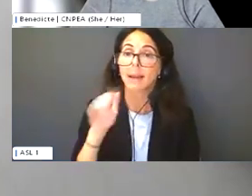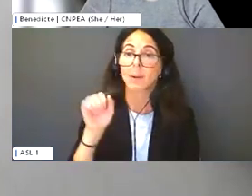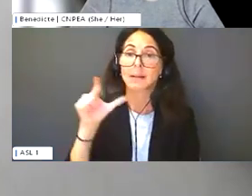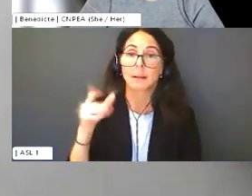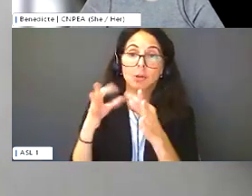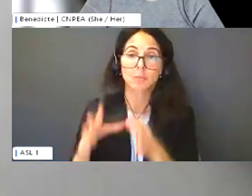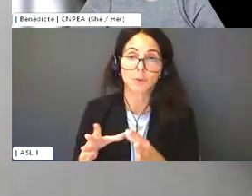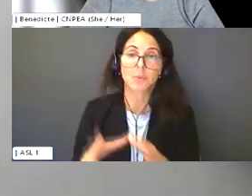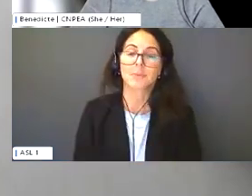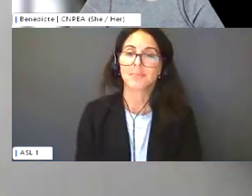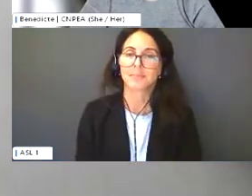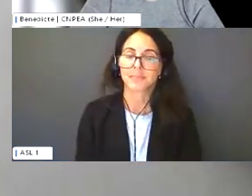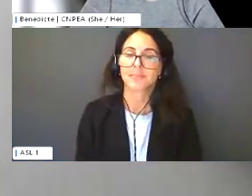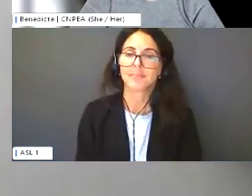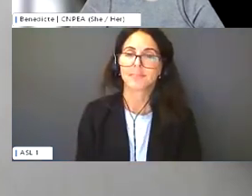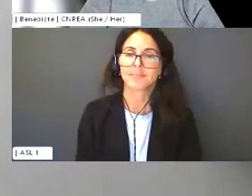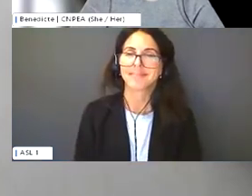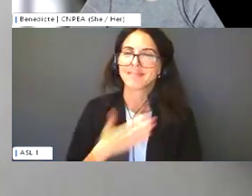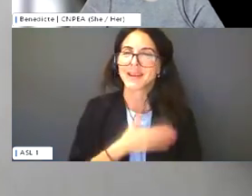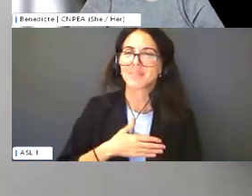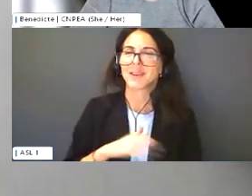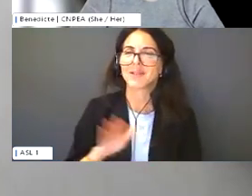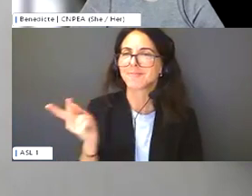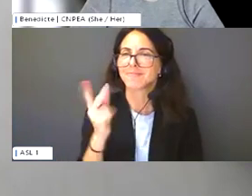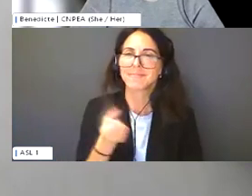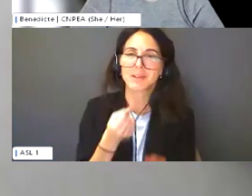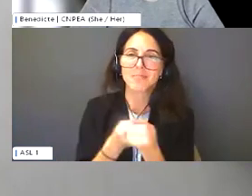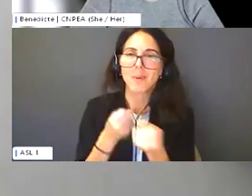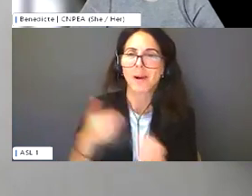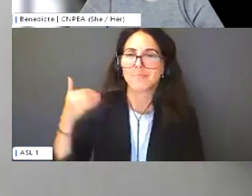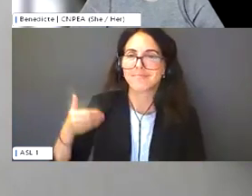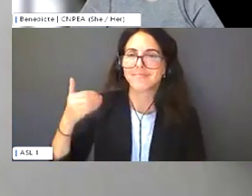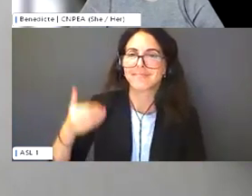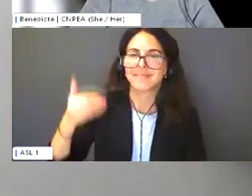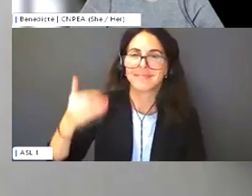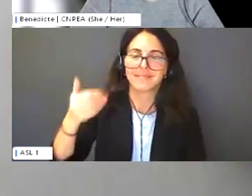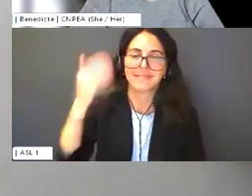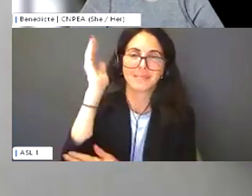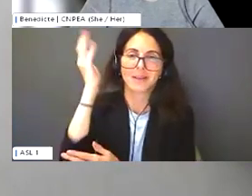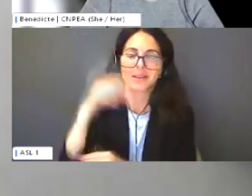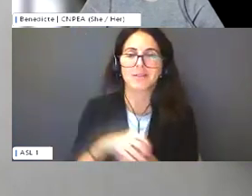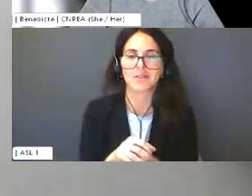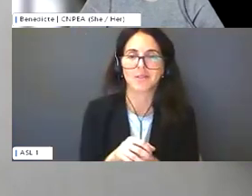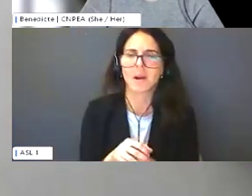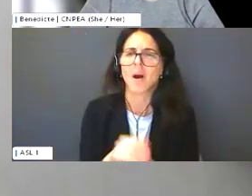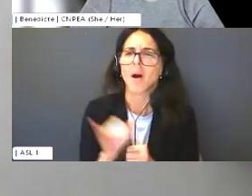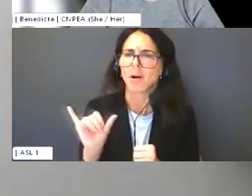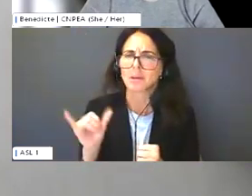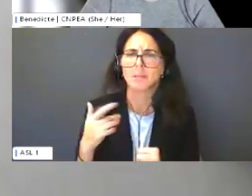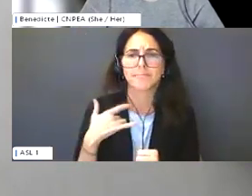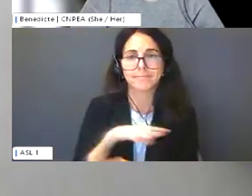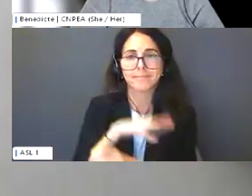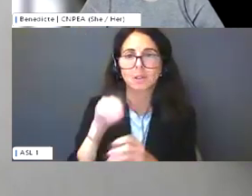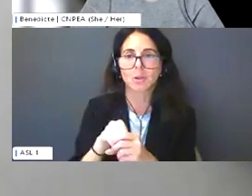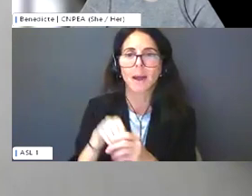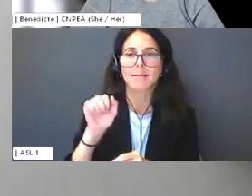interpreters, we always appreciate their support in our webinars, and we always include ASL in those